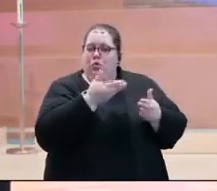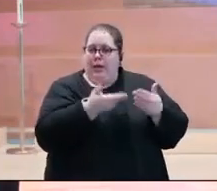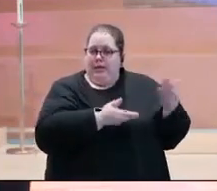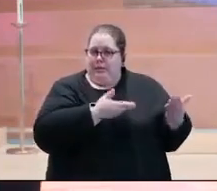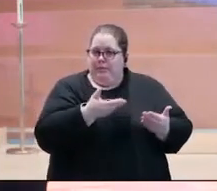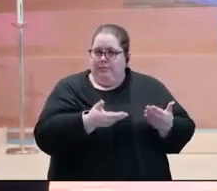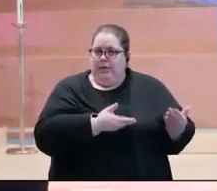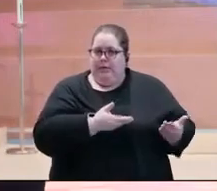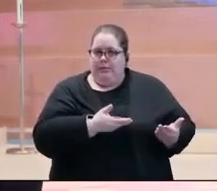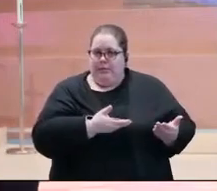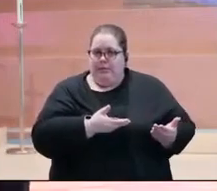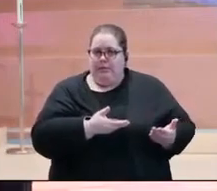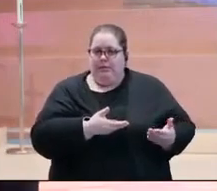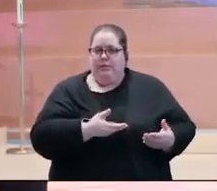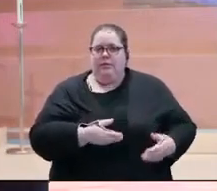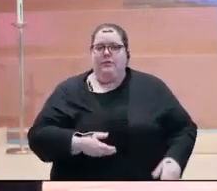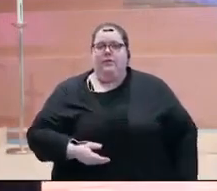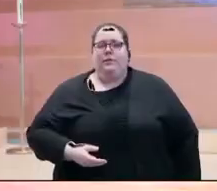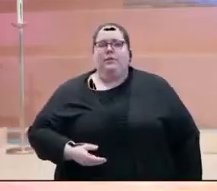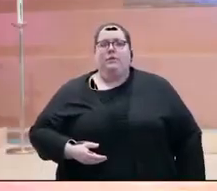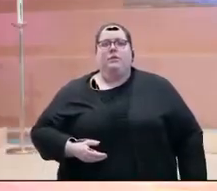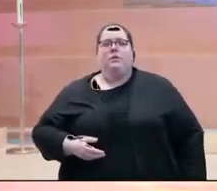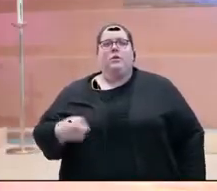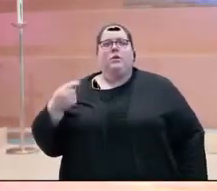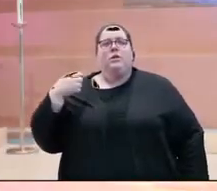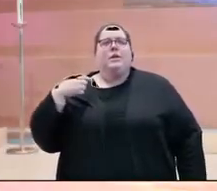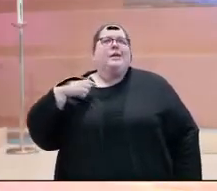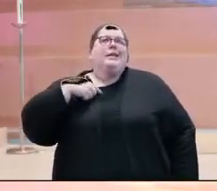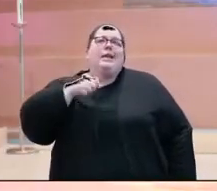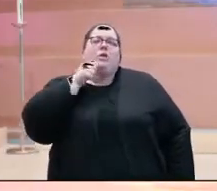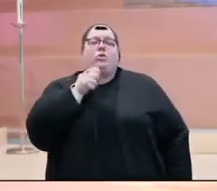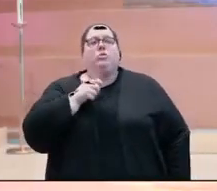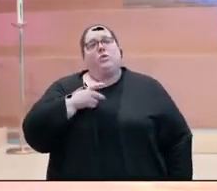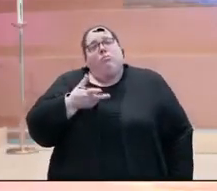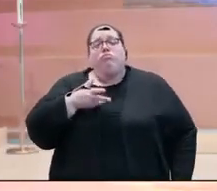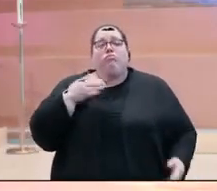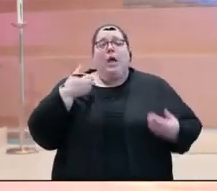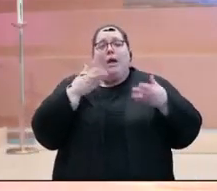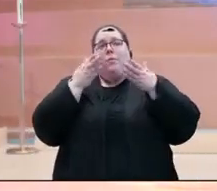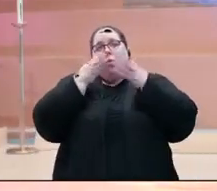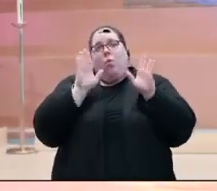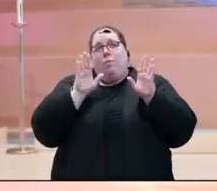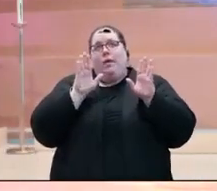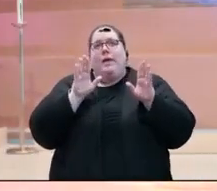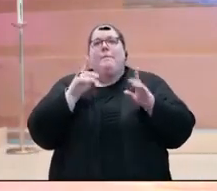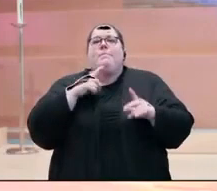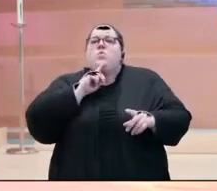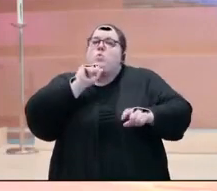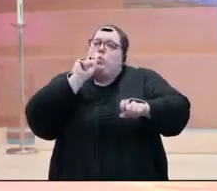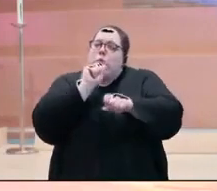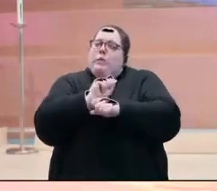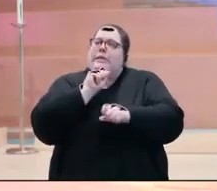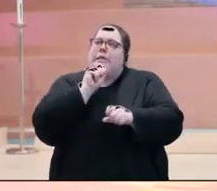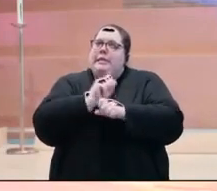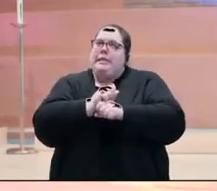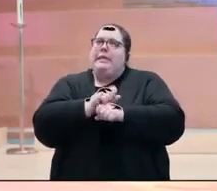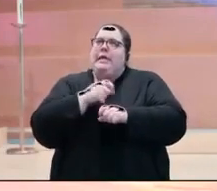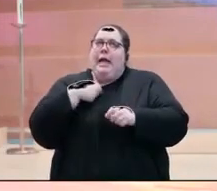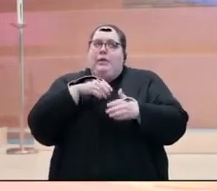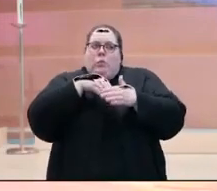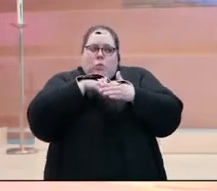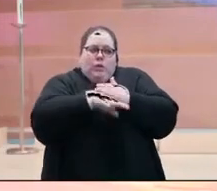that we're not just having our eyes and ears opened to it, but we're actually putting ourselves in situations where we can actually show